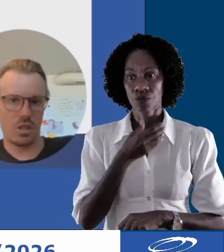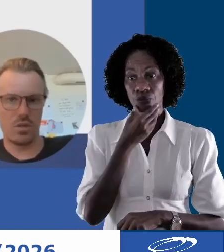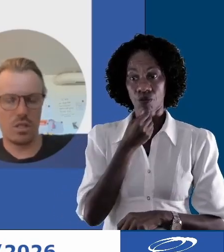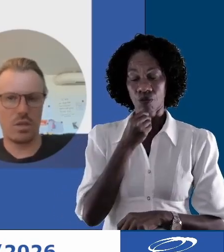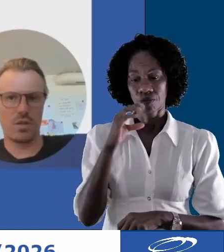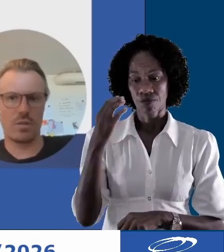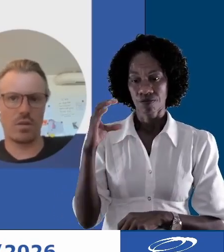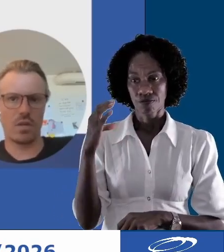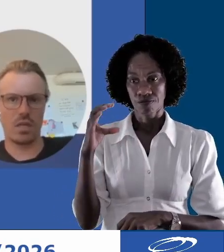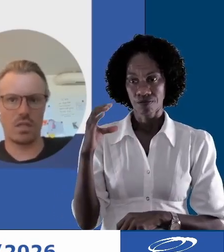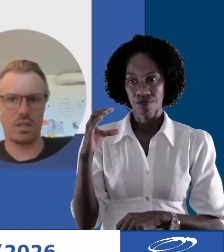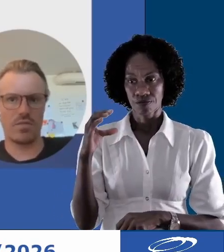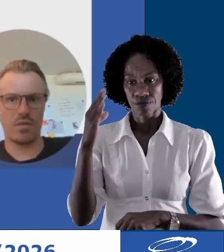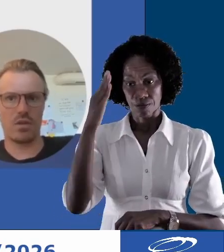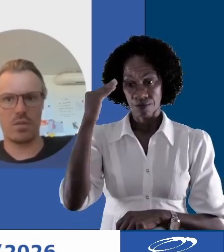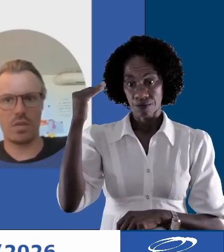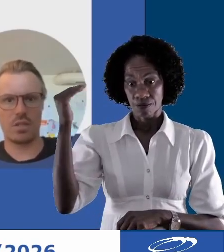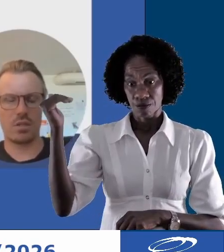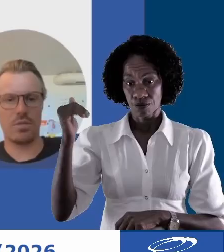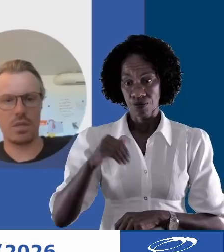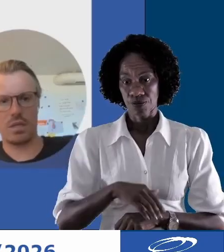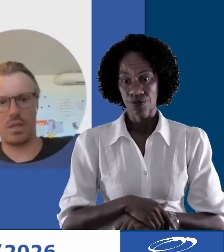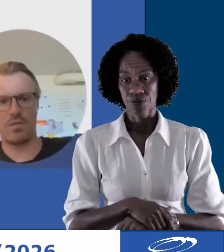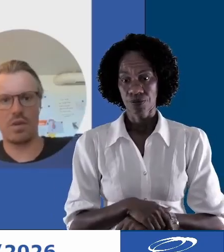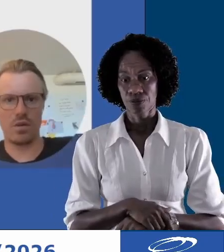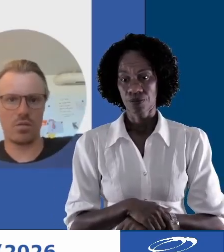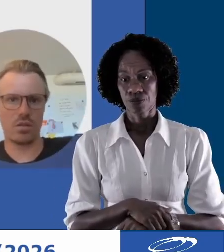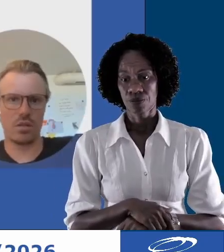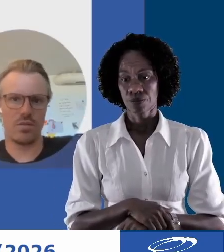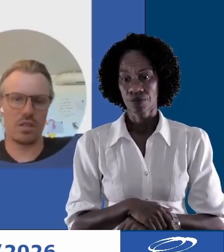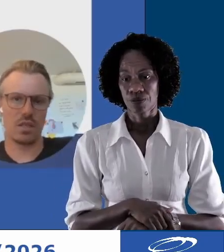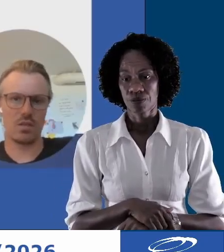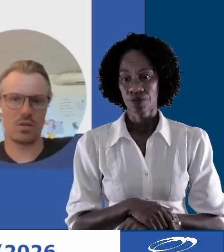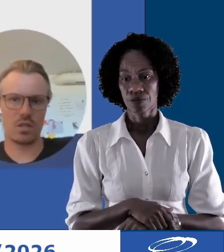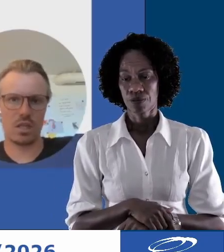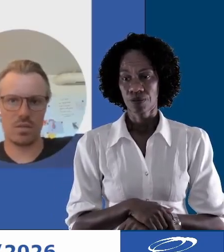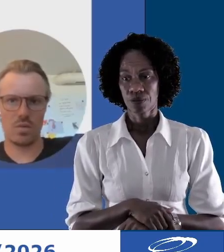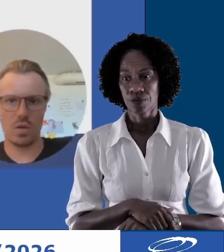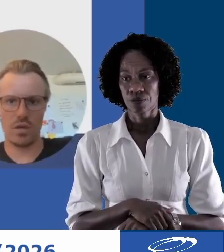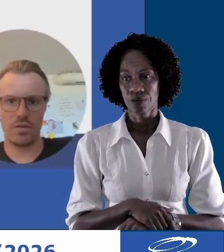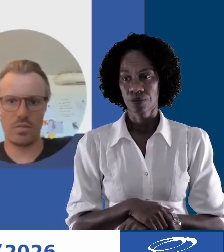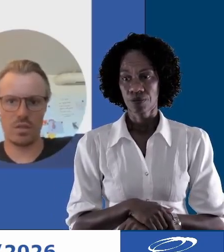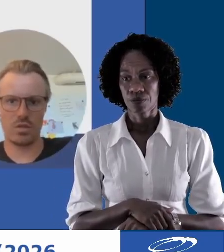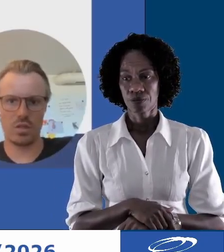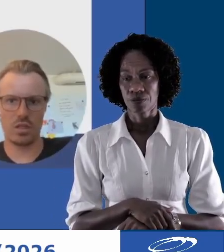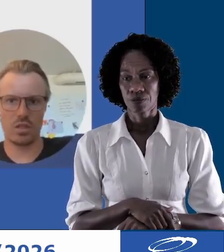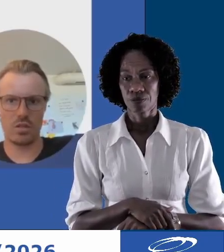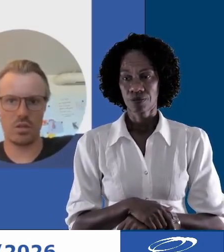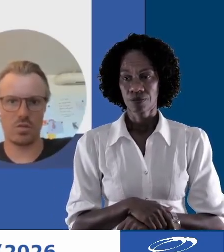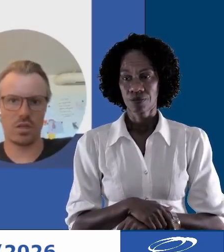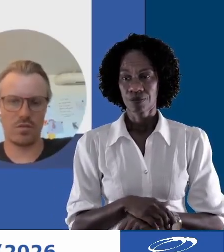tissue antibiotic pharmacokinetics is a very complex topic, and it varies across the investigated drug type, way of